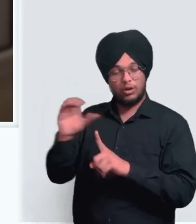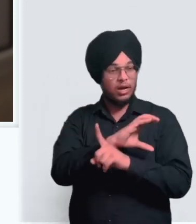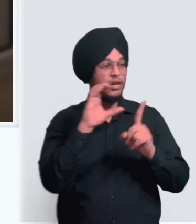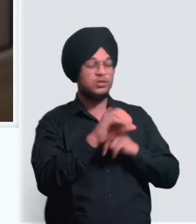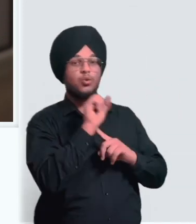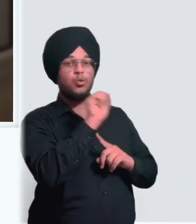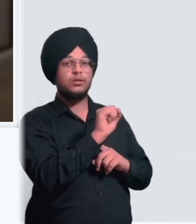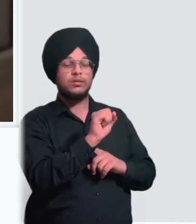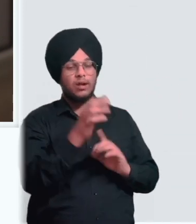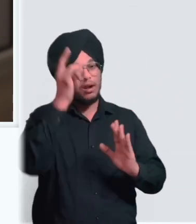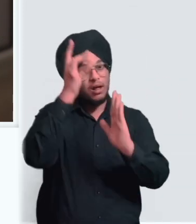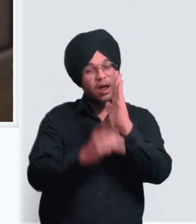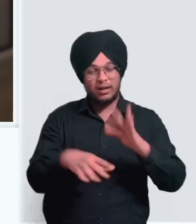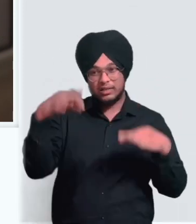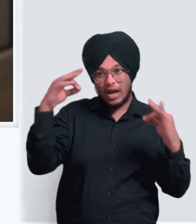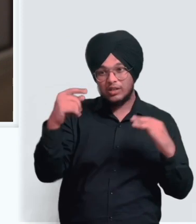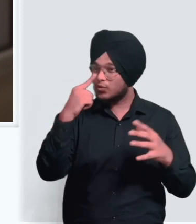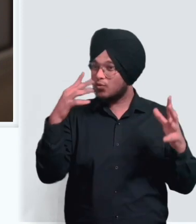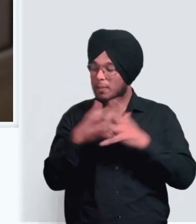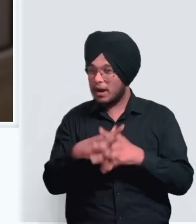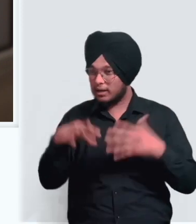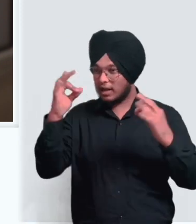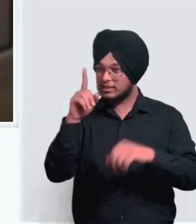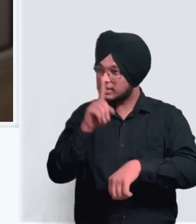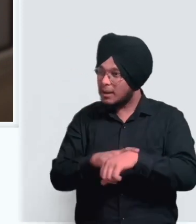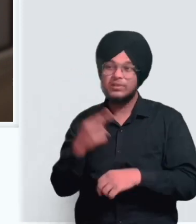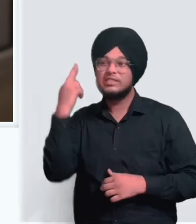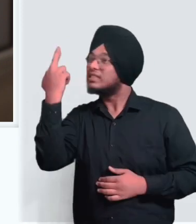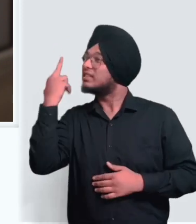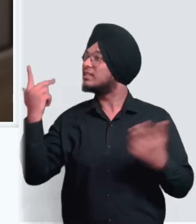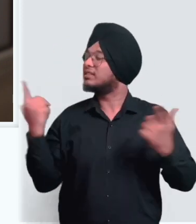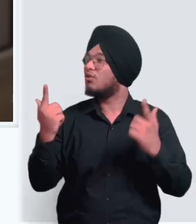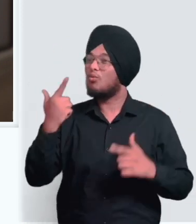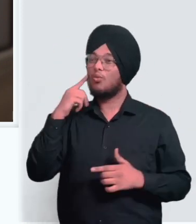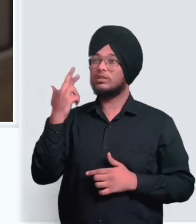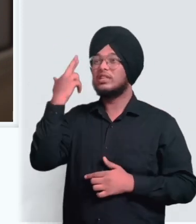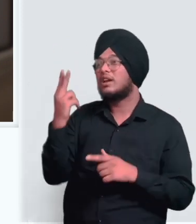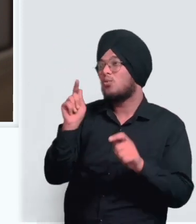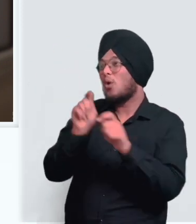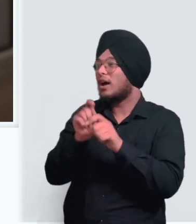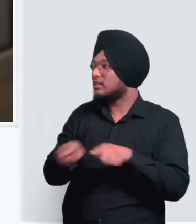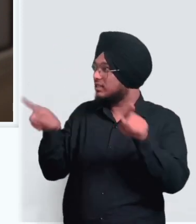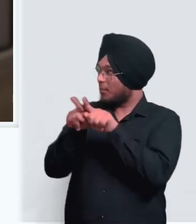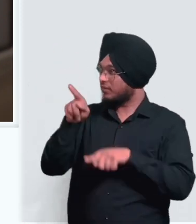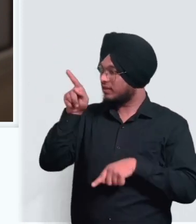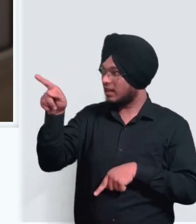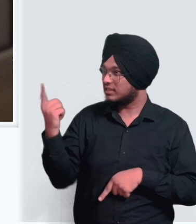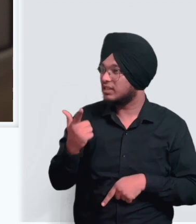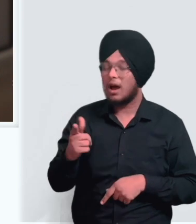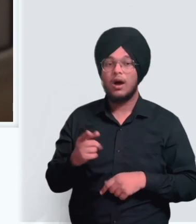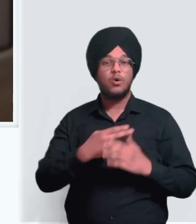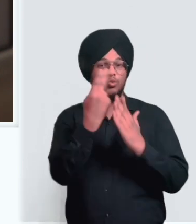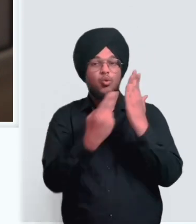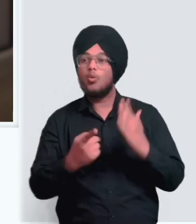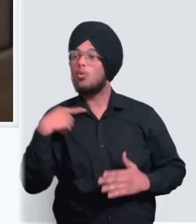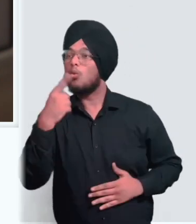other invites us to think more deeply about dance and female dancers in this period. Why were they, and many more